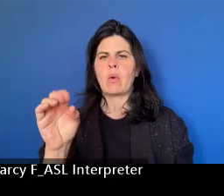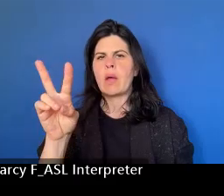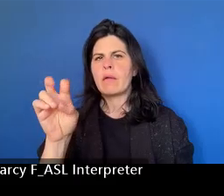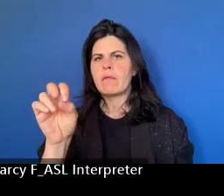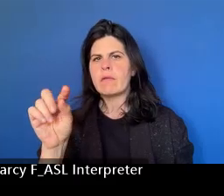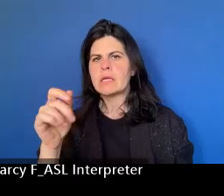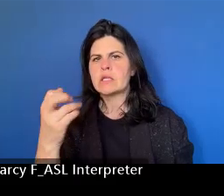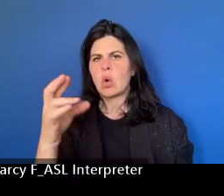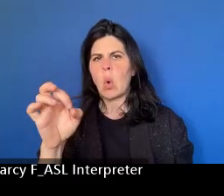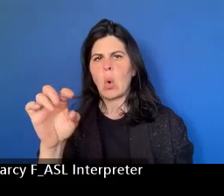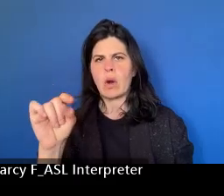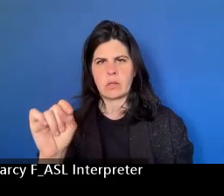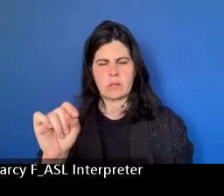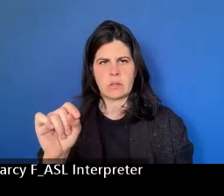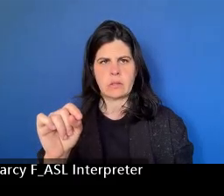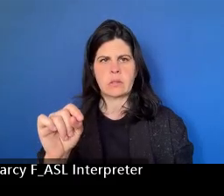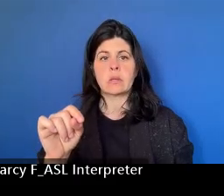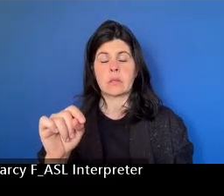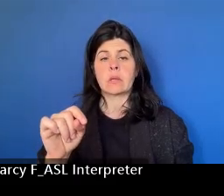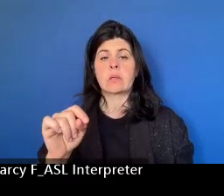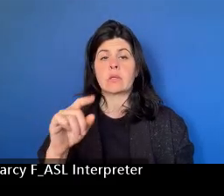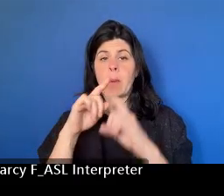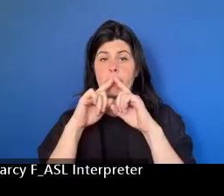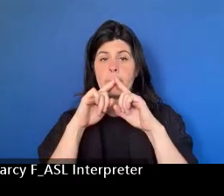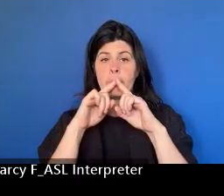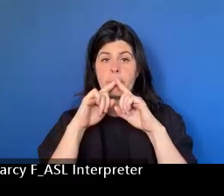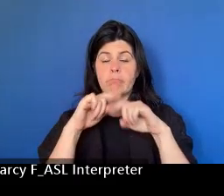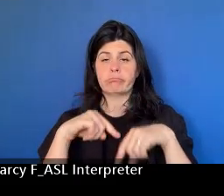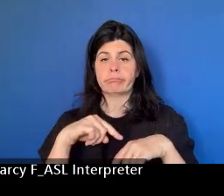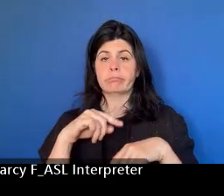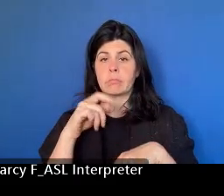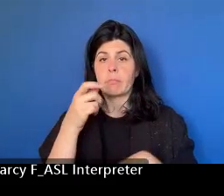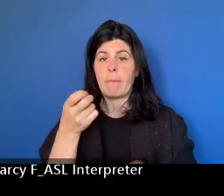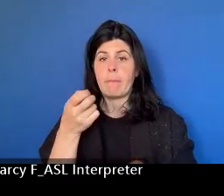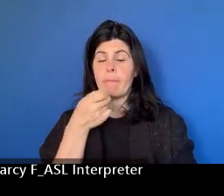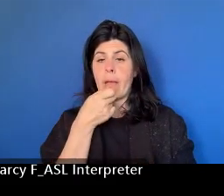could do the same on your side, and we'll be patient to give you a chance to do that.